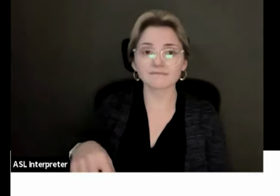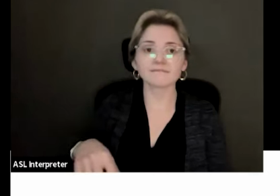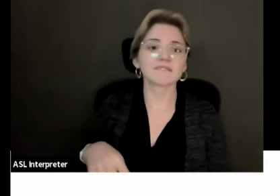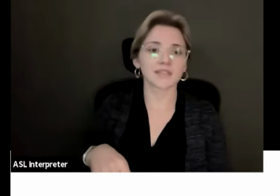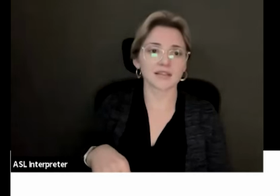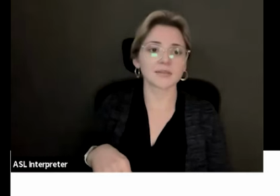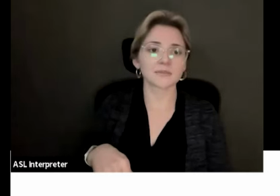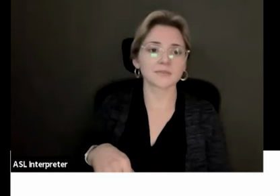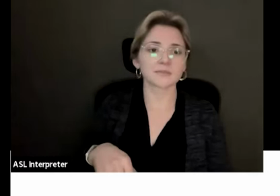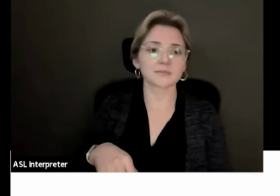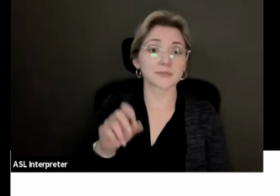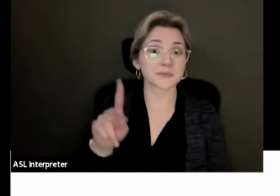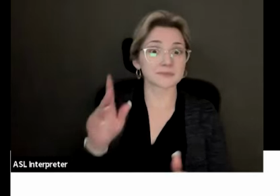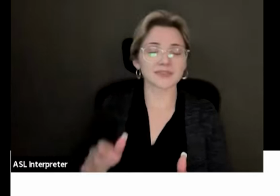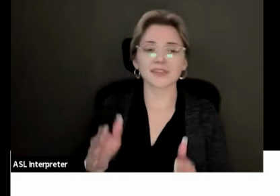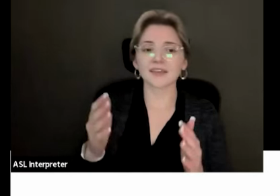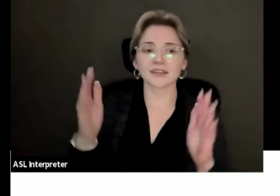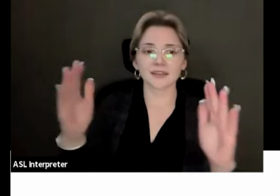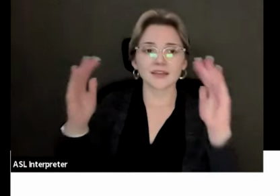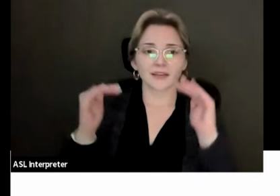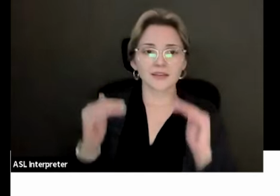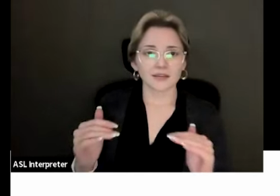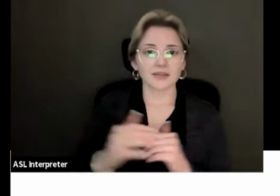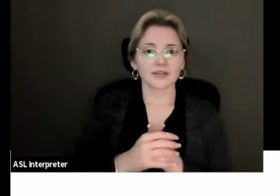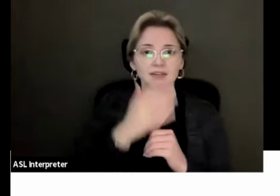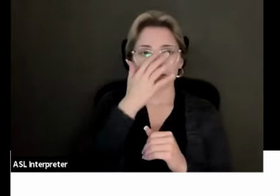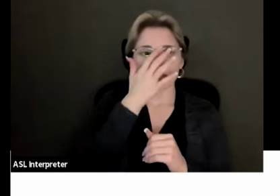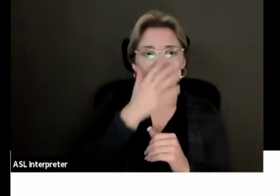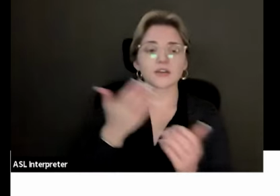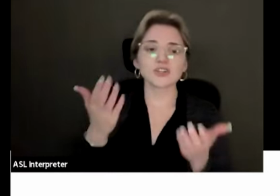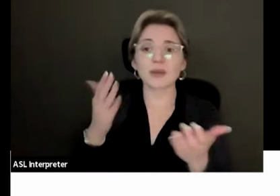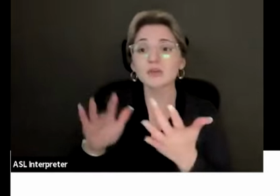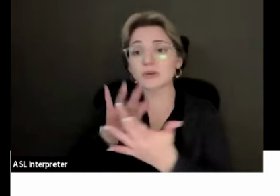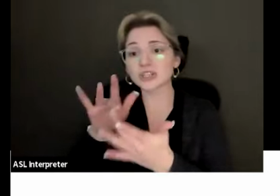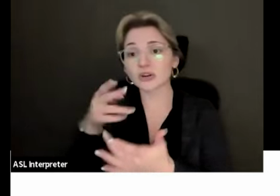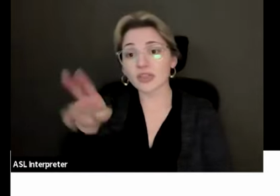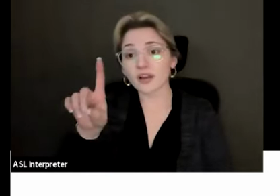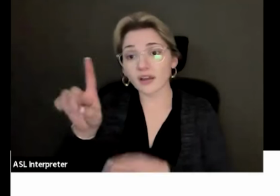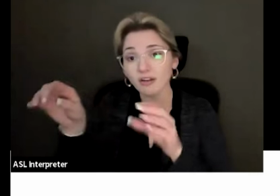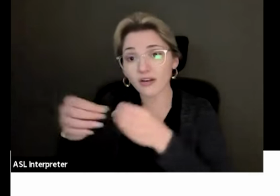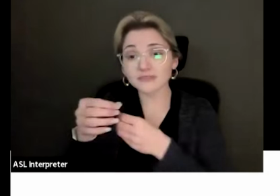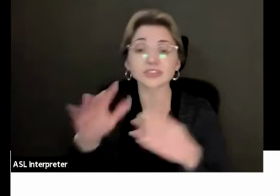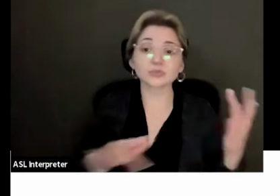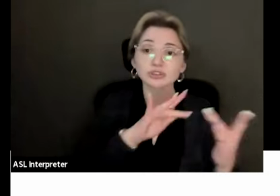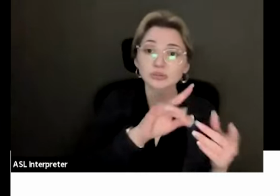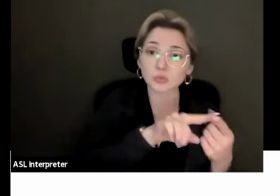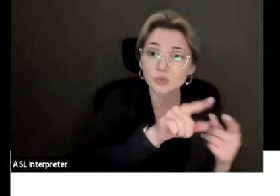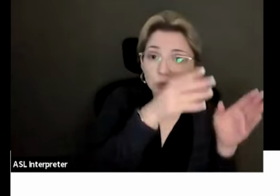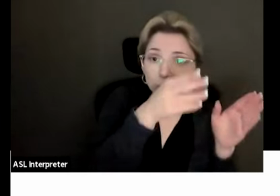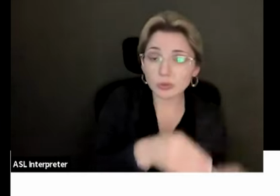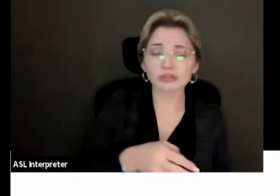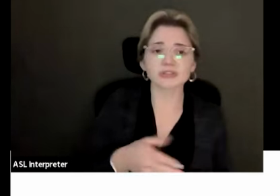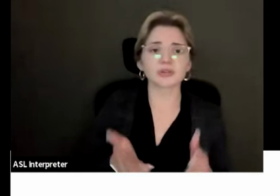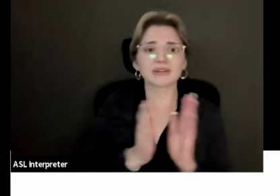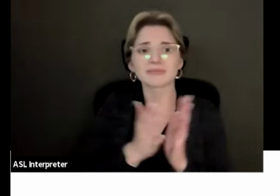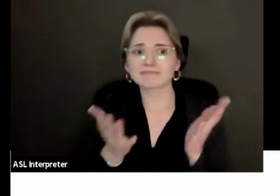Okay, so you're reaching out to HUD, you're reaching out to the field office, so you're working with someone, and you're like, who do I talk to?